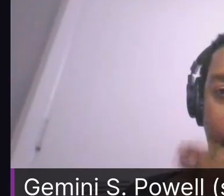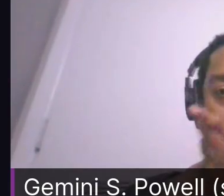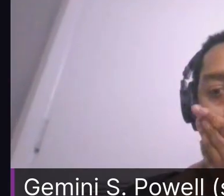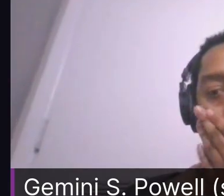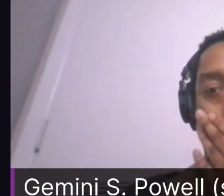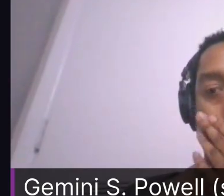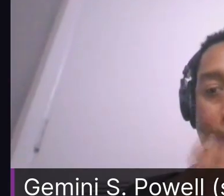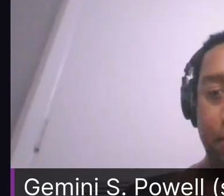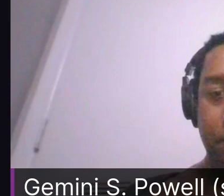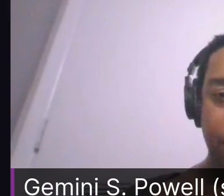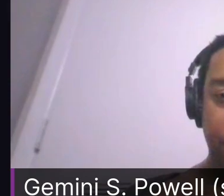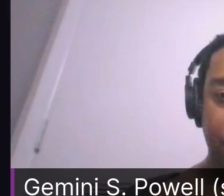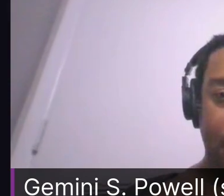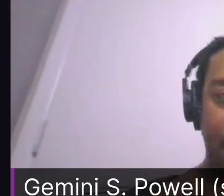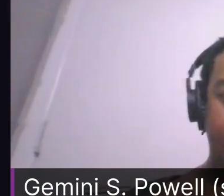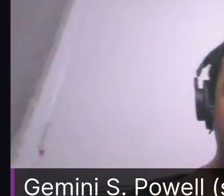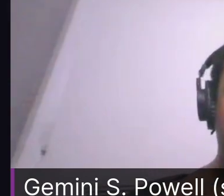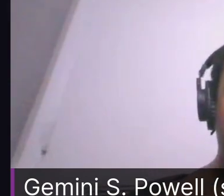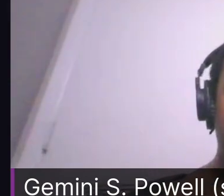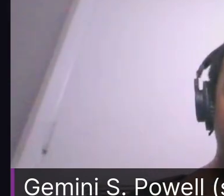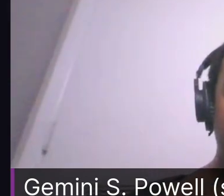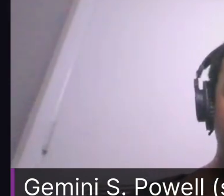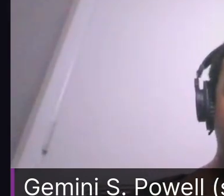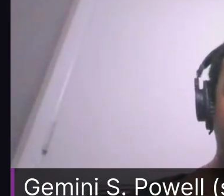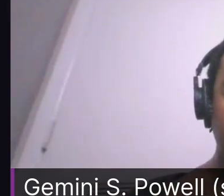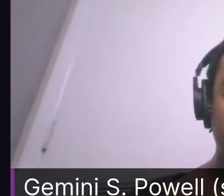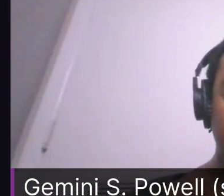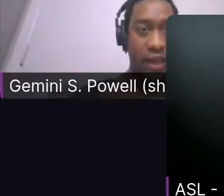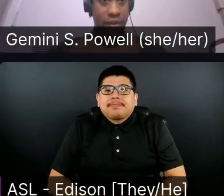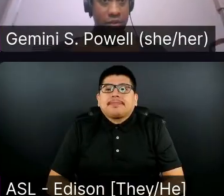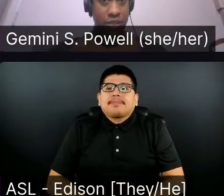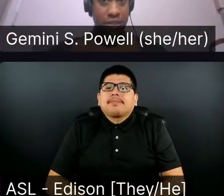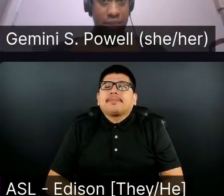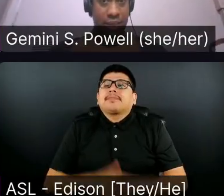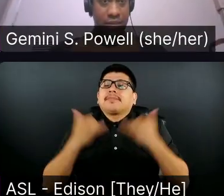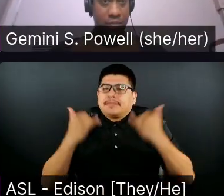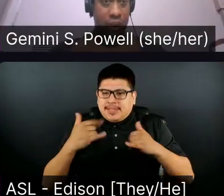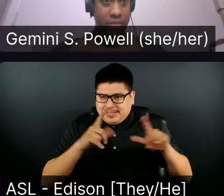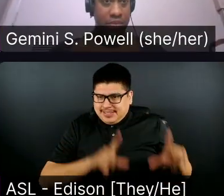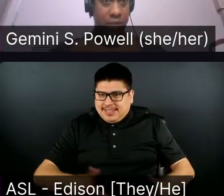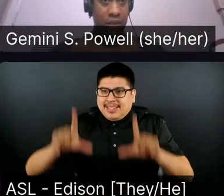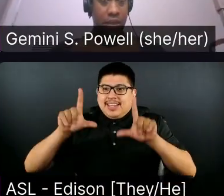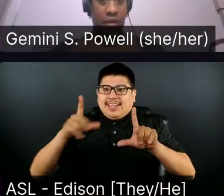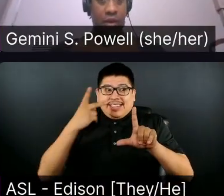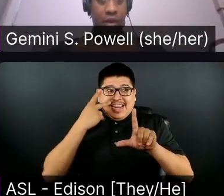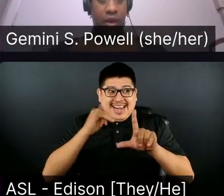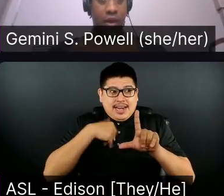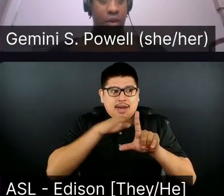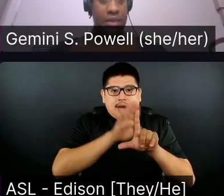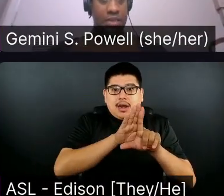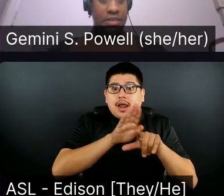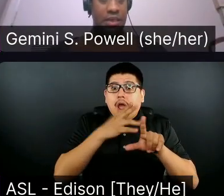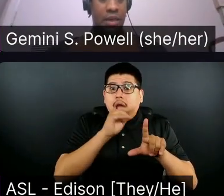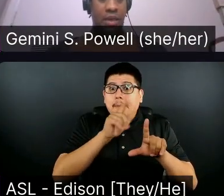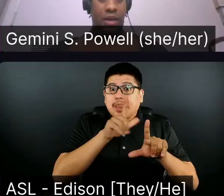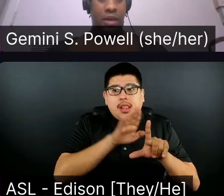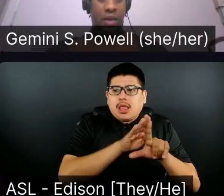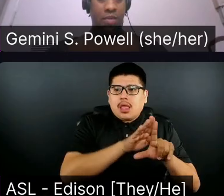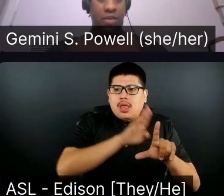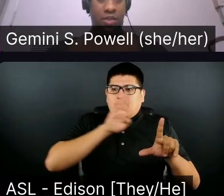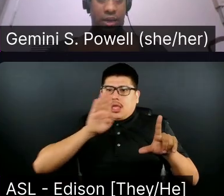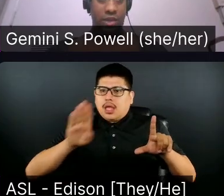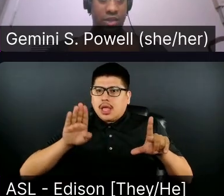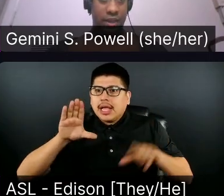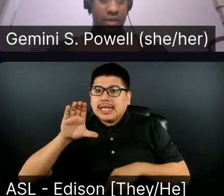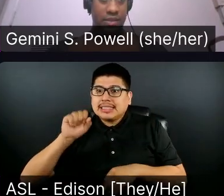All right. Heading over to our style sheet as it pops up here, we're going to see a